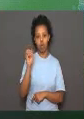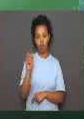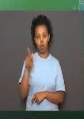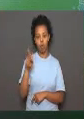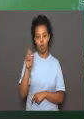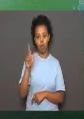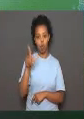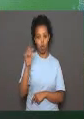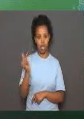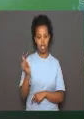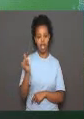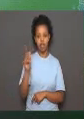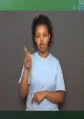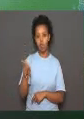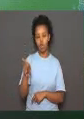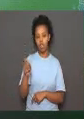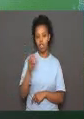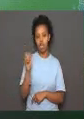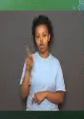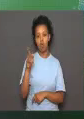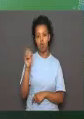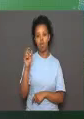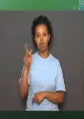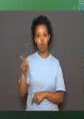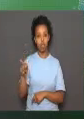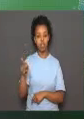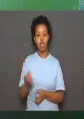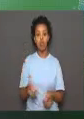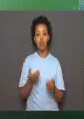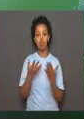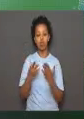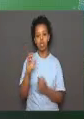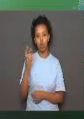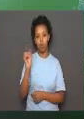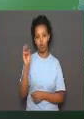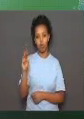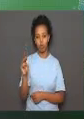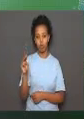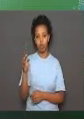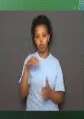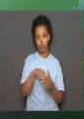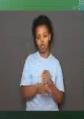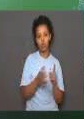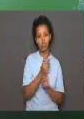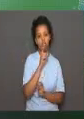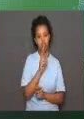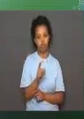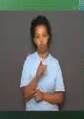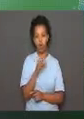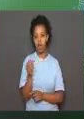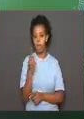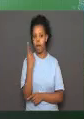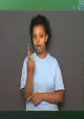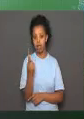are polyploids that have multiple chromosome sets that come from a